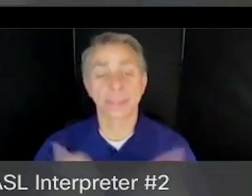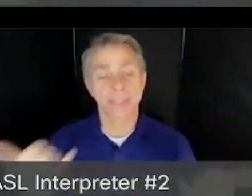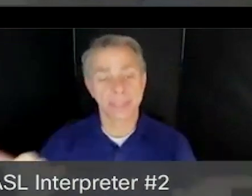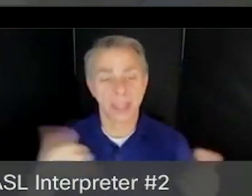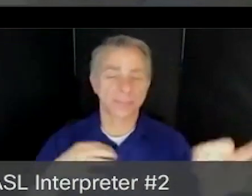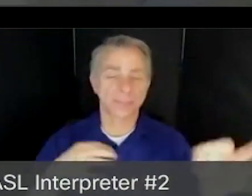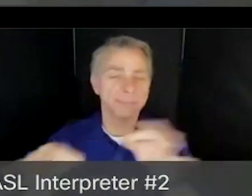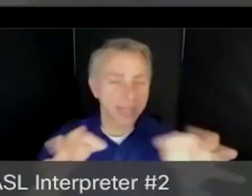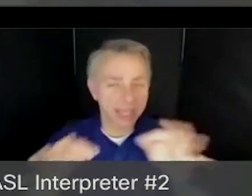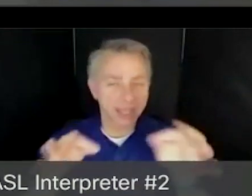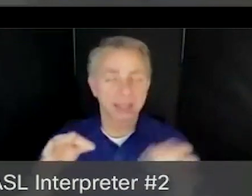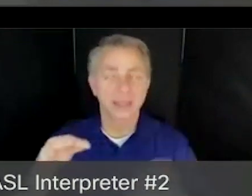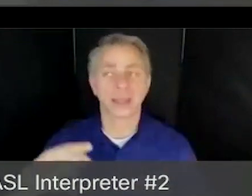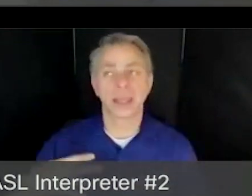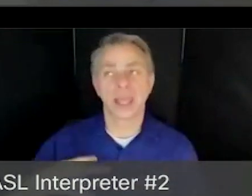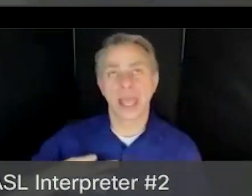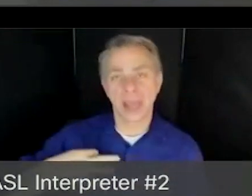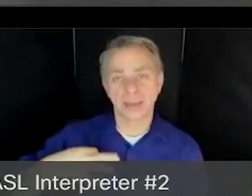and review.